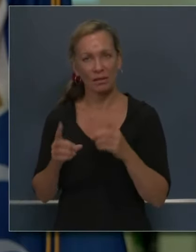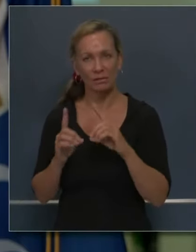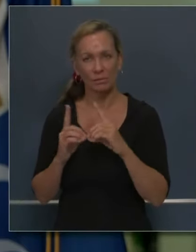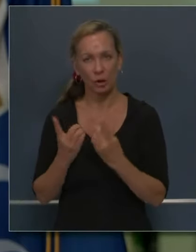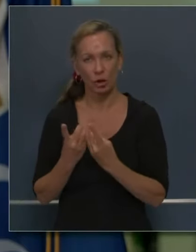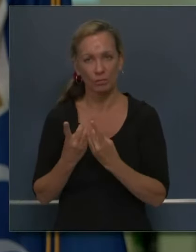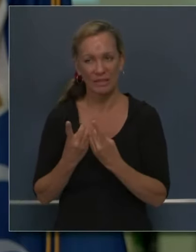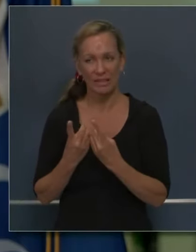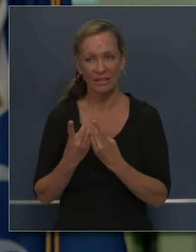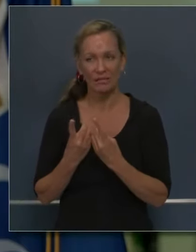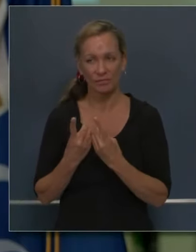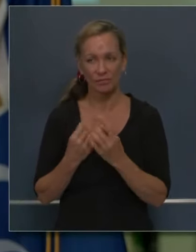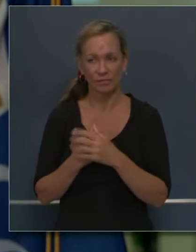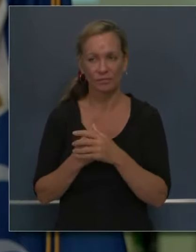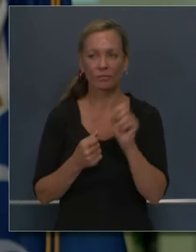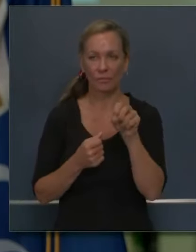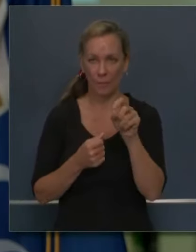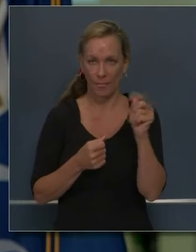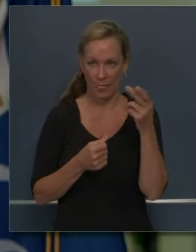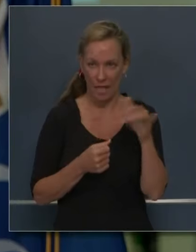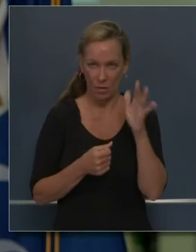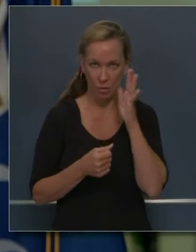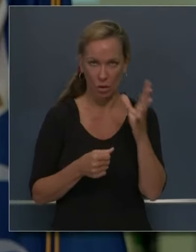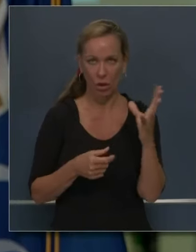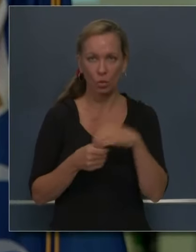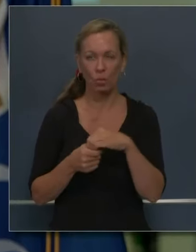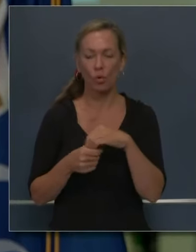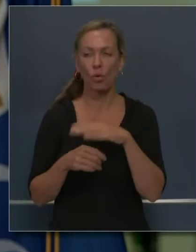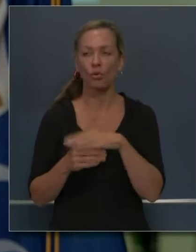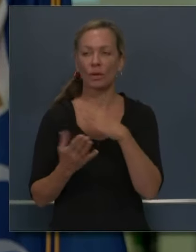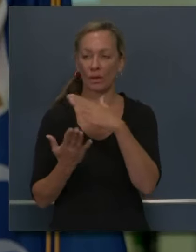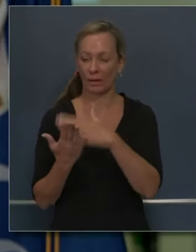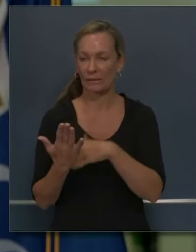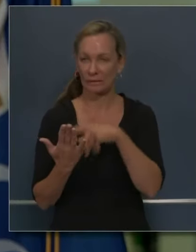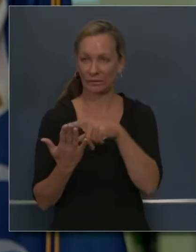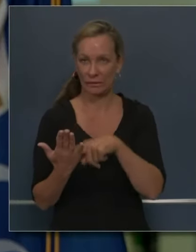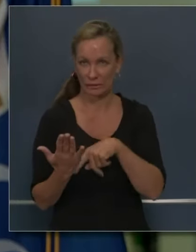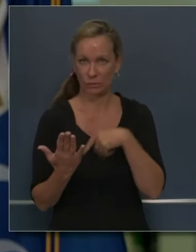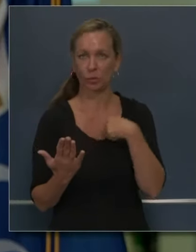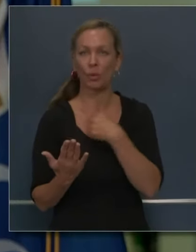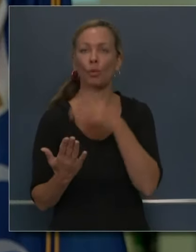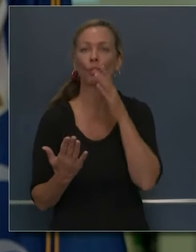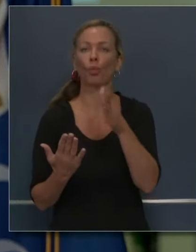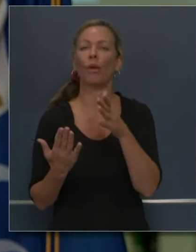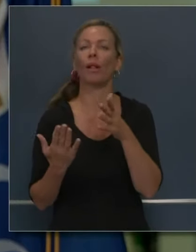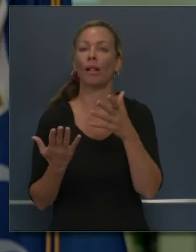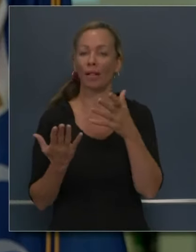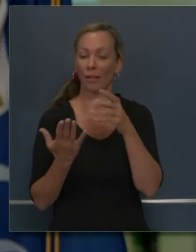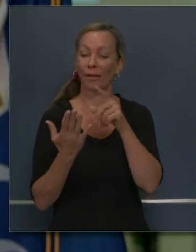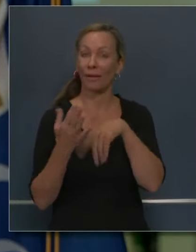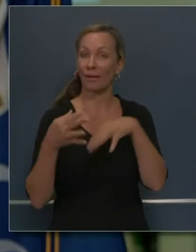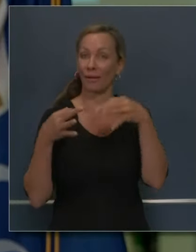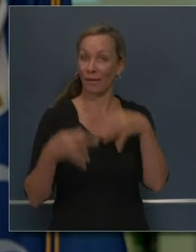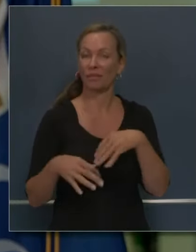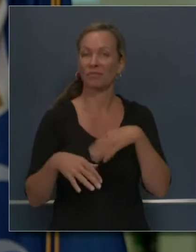the guidelines that we'll be putting out later this week. As it relates to individuals operating out on the sidewalk, as